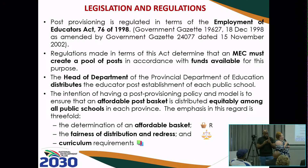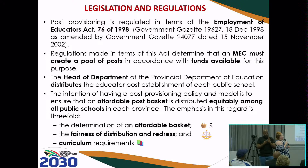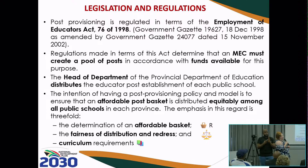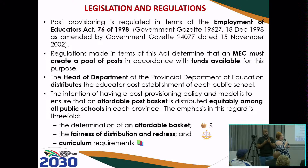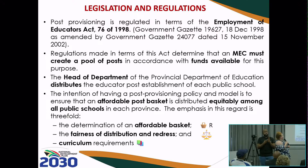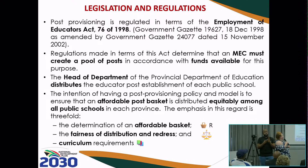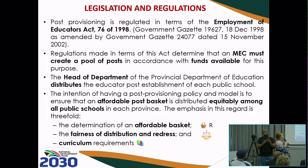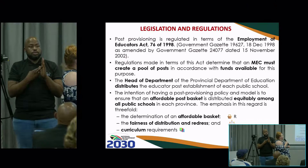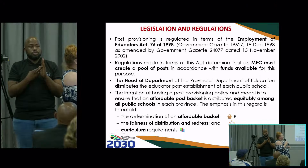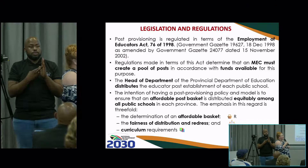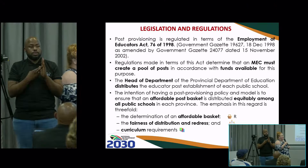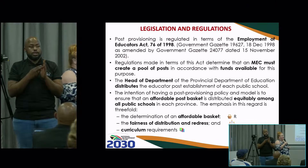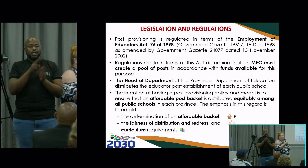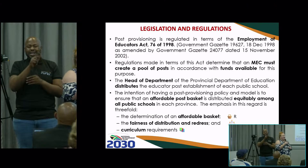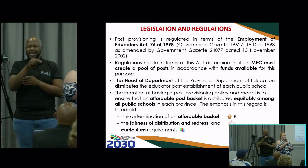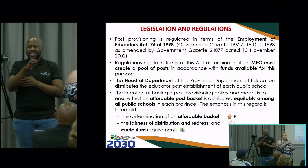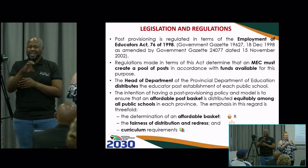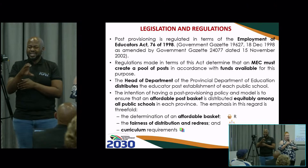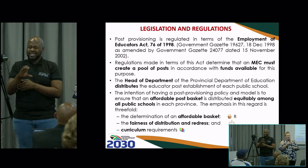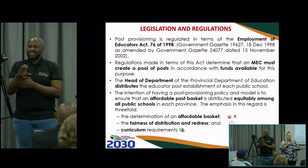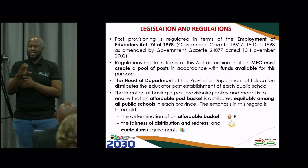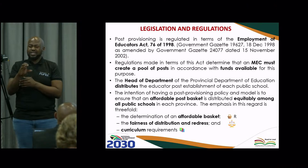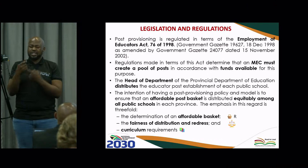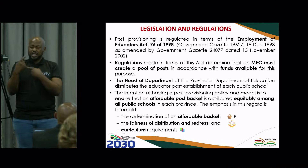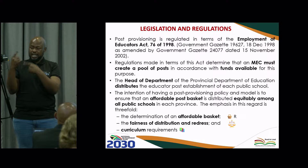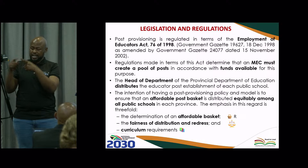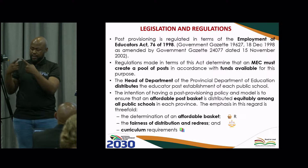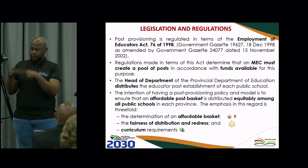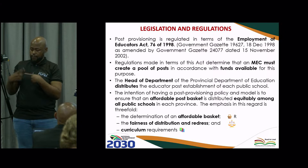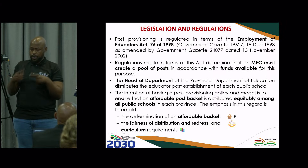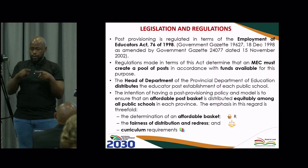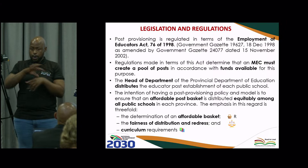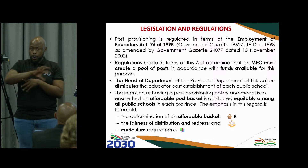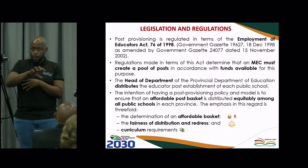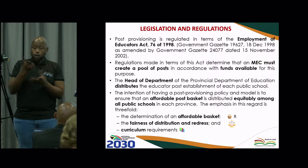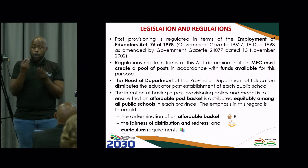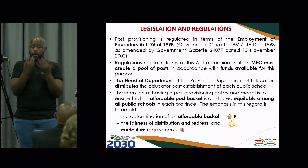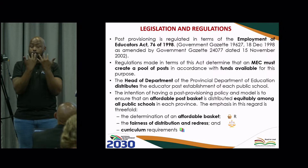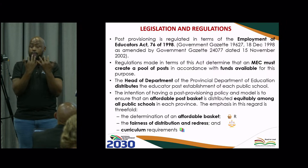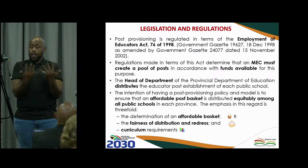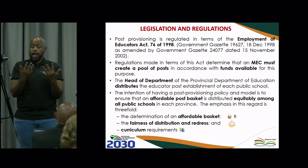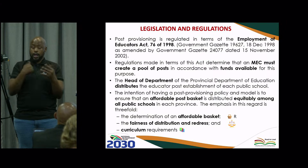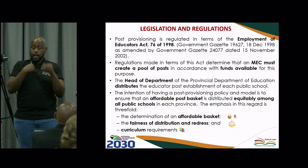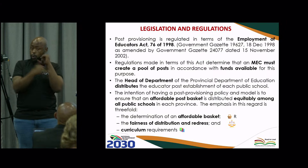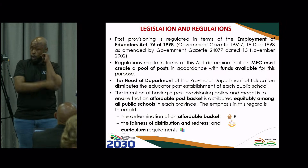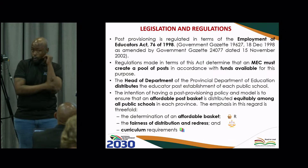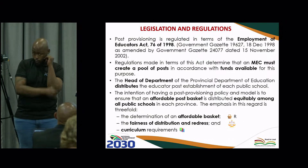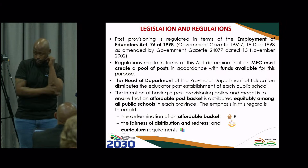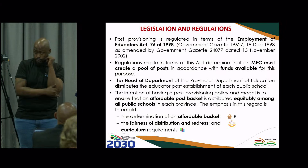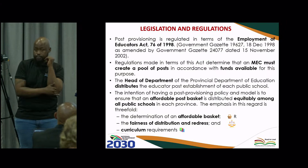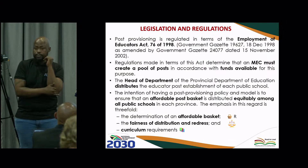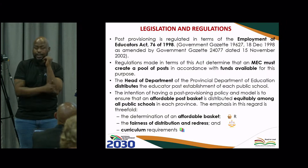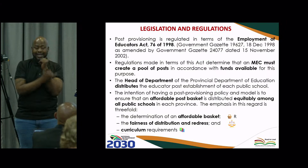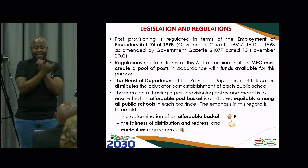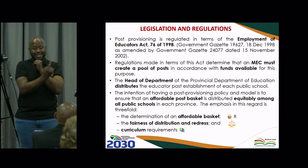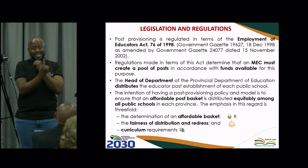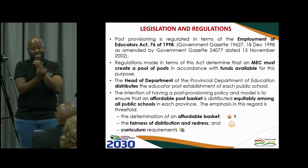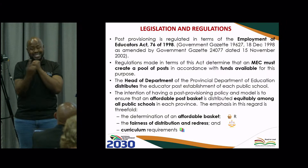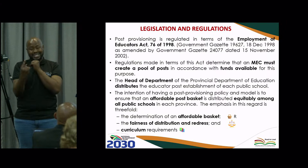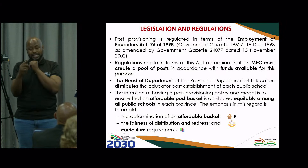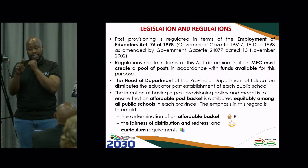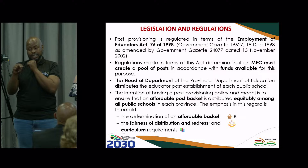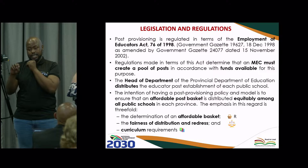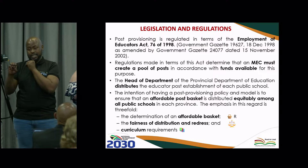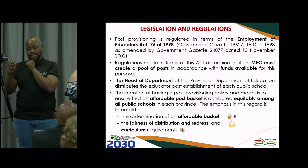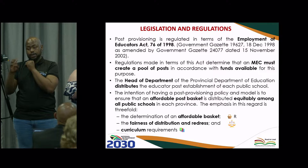indicate that our MECs in our different provinces, we have 9 provinces in our country, and each MEC needs